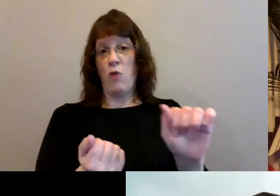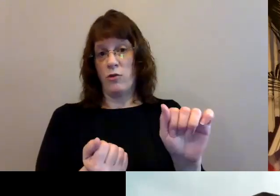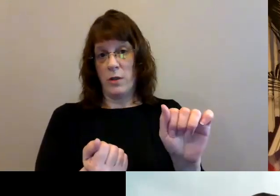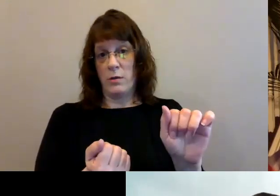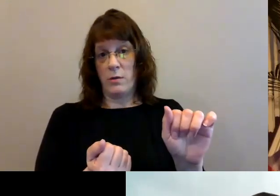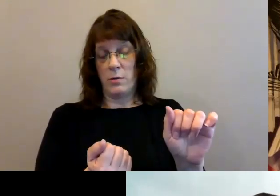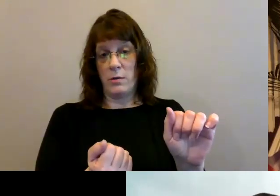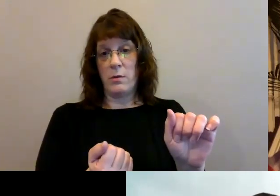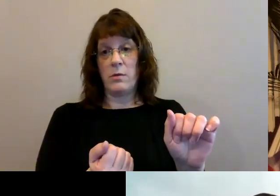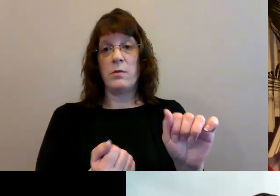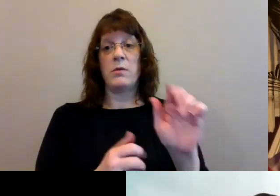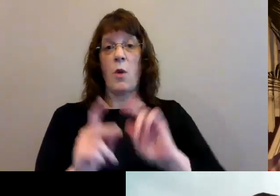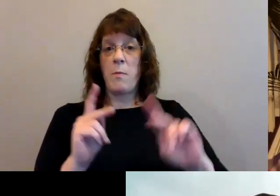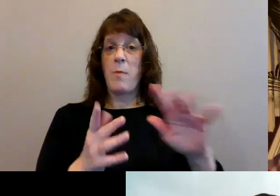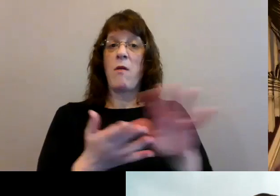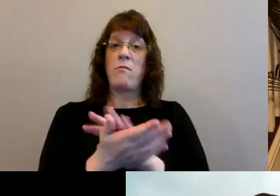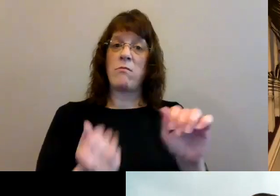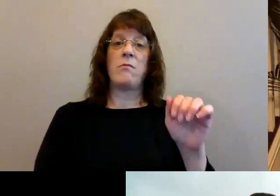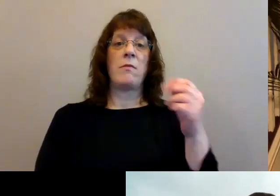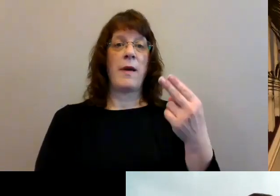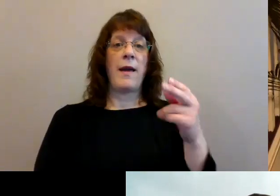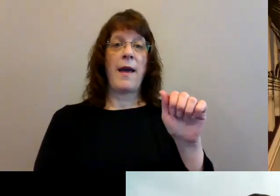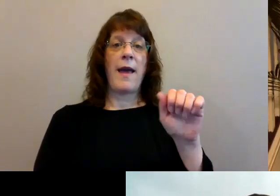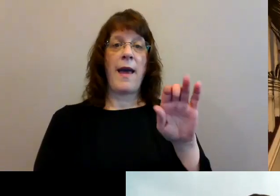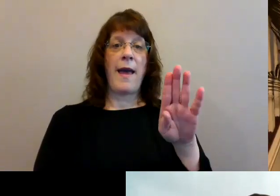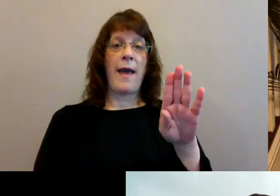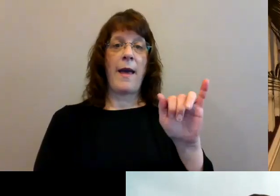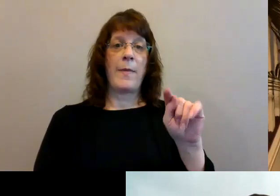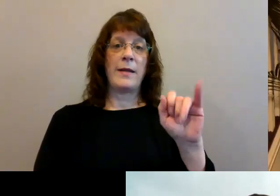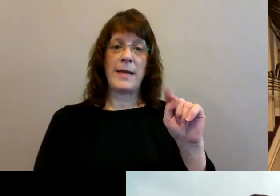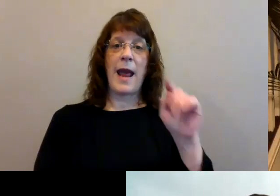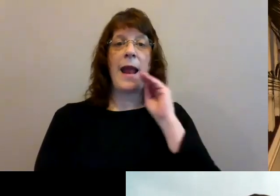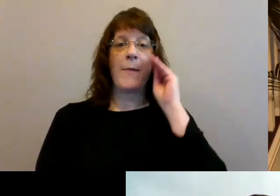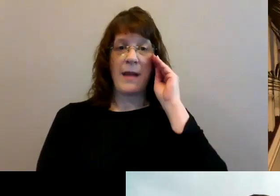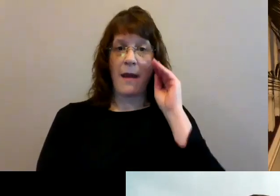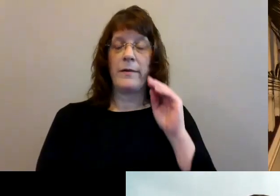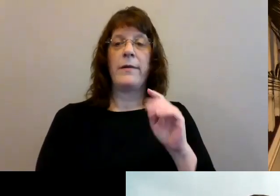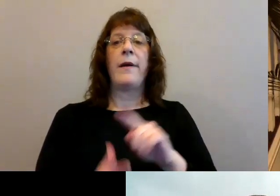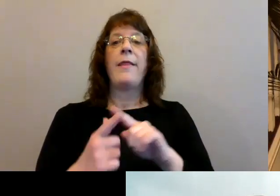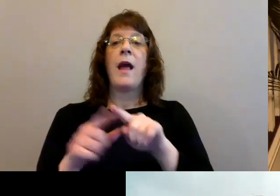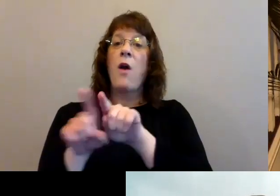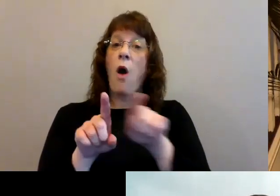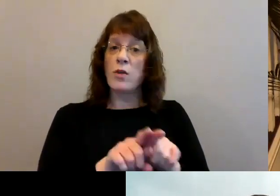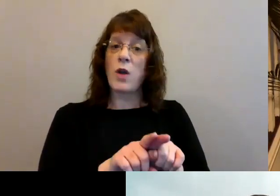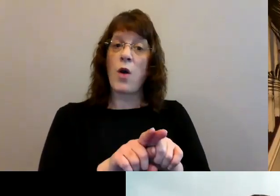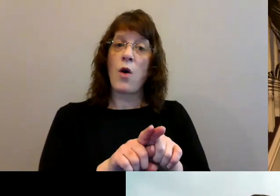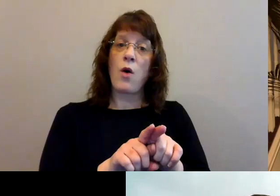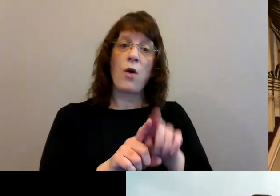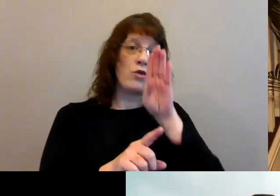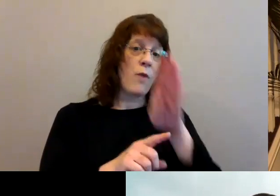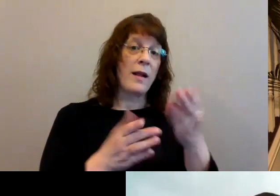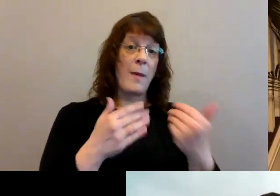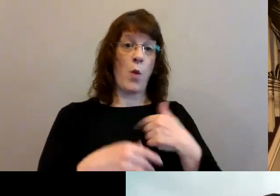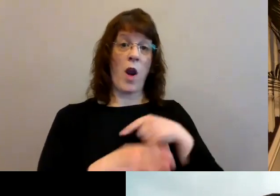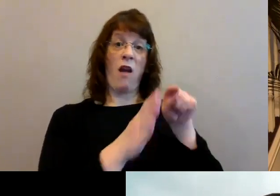by humans is a huge problem. Then there's also directly, we might be killing some animals